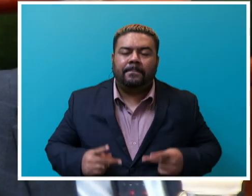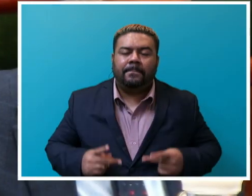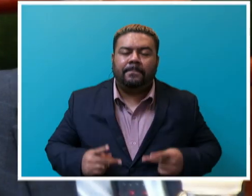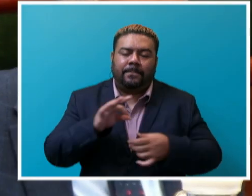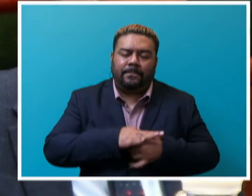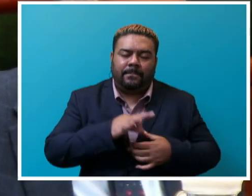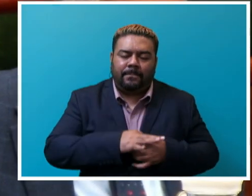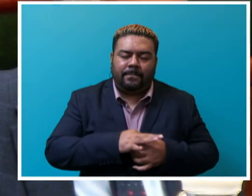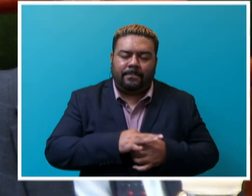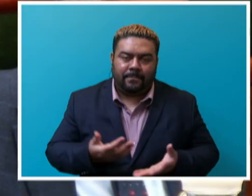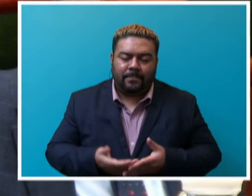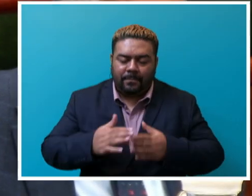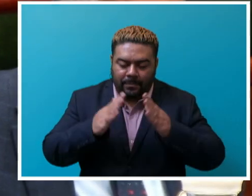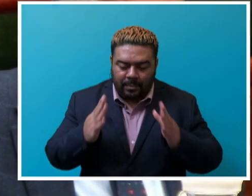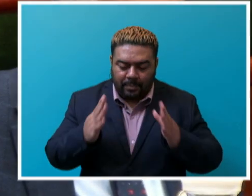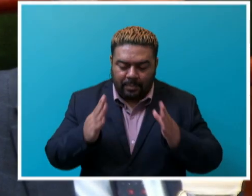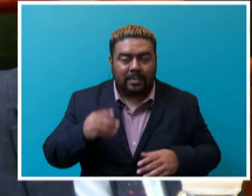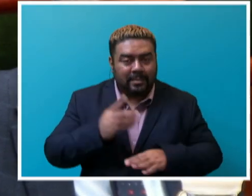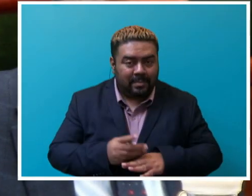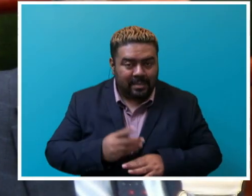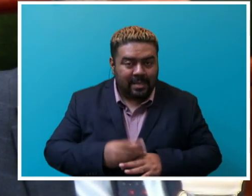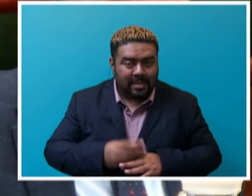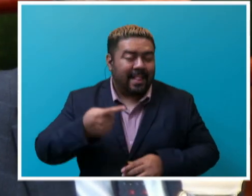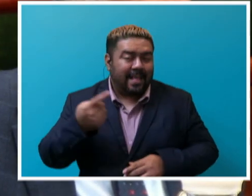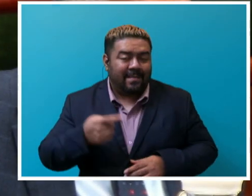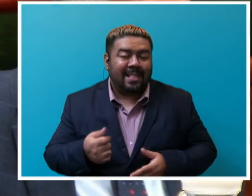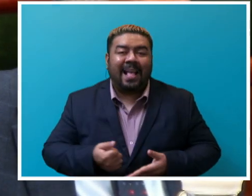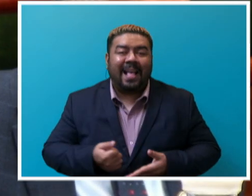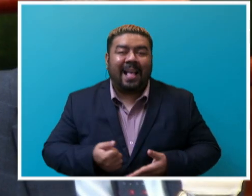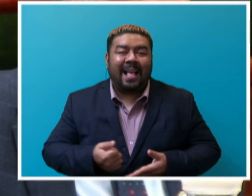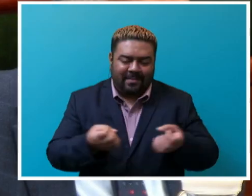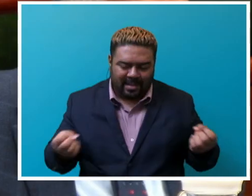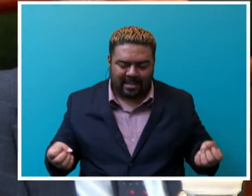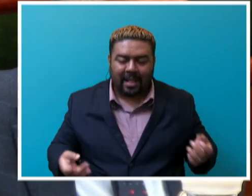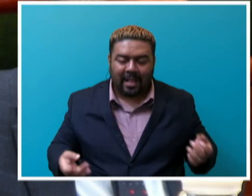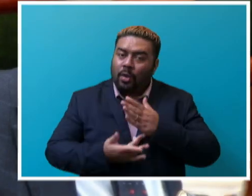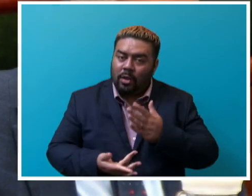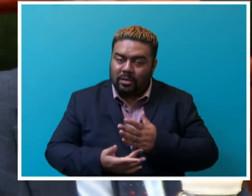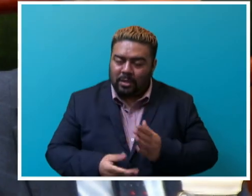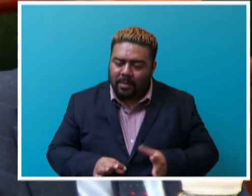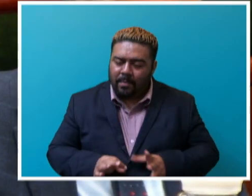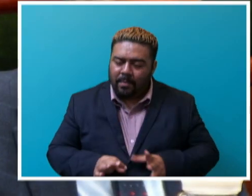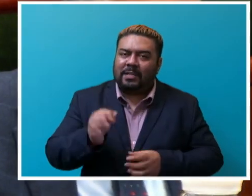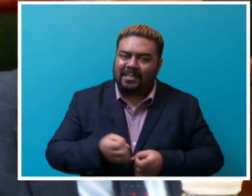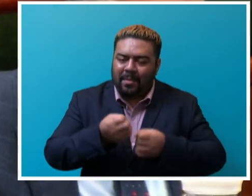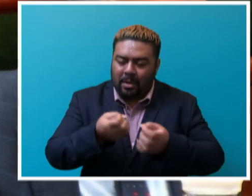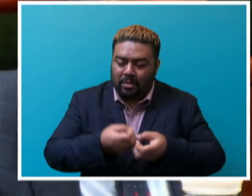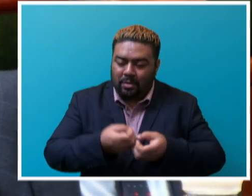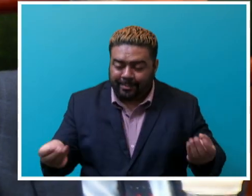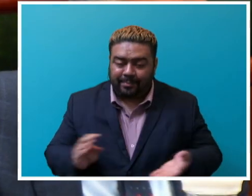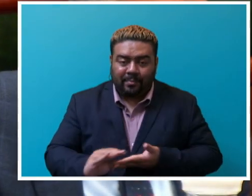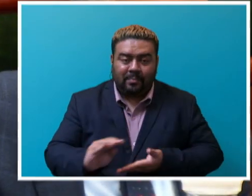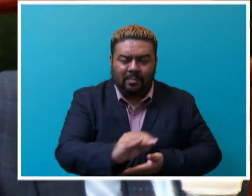housing for persons with disability. 11, assistive devices and technology, improving supply, distribution,